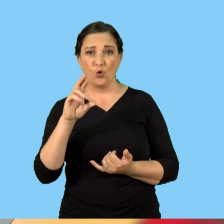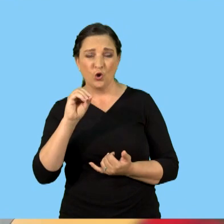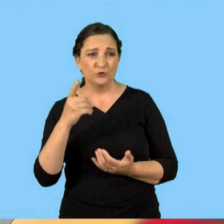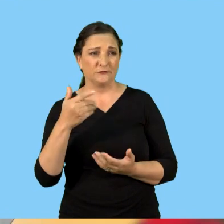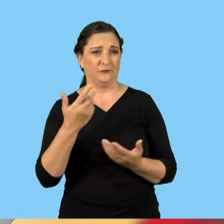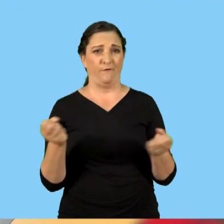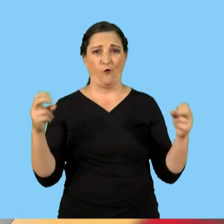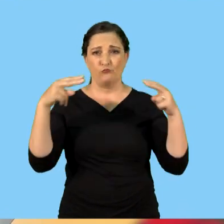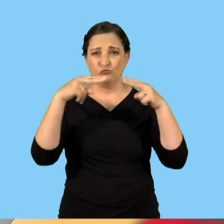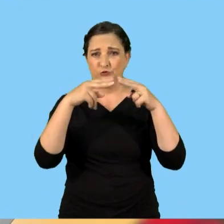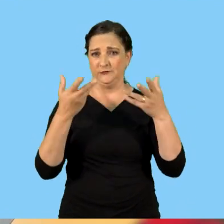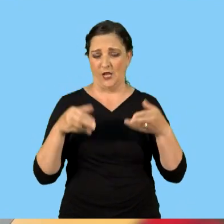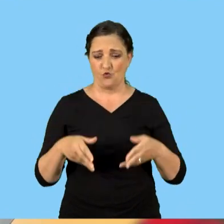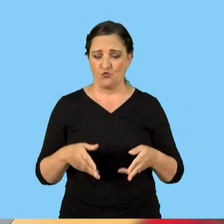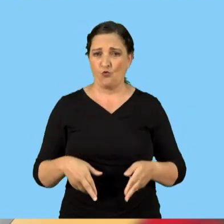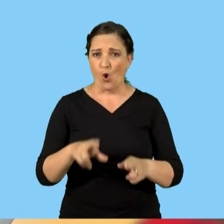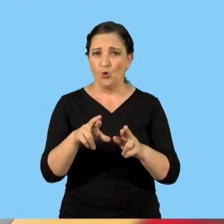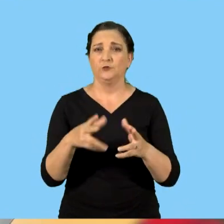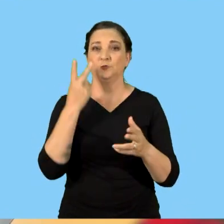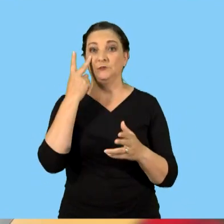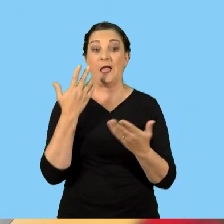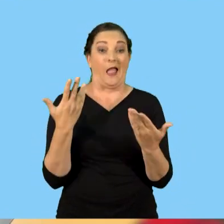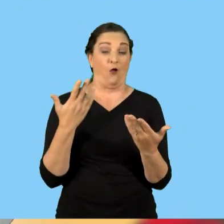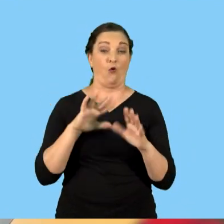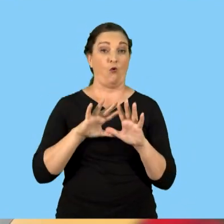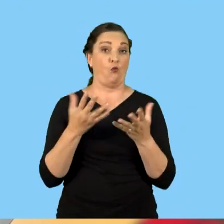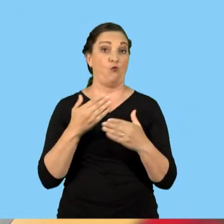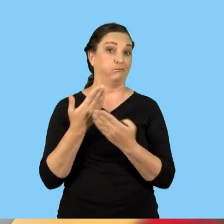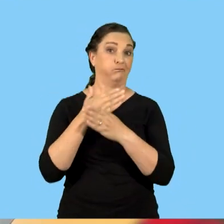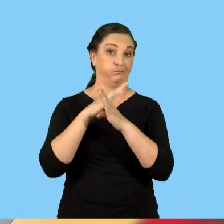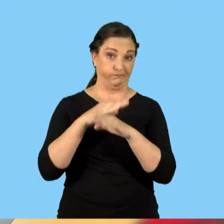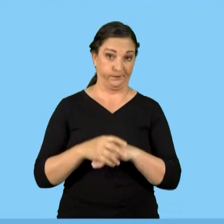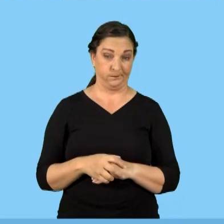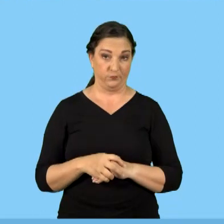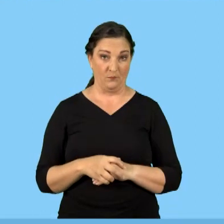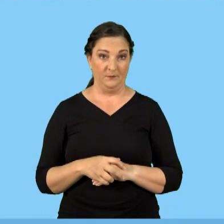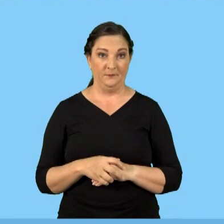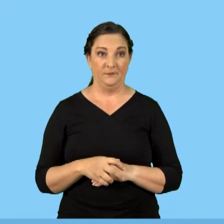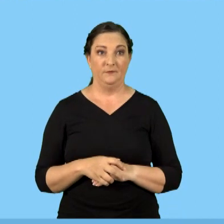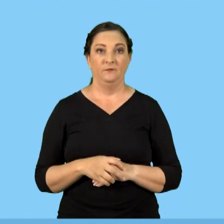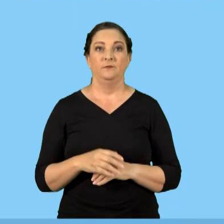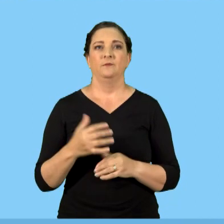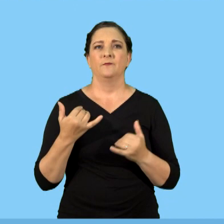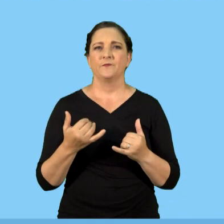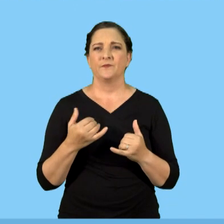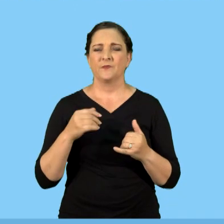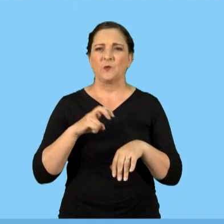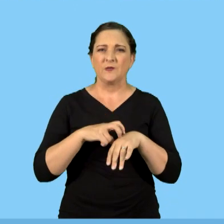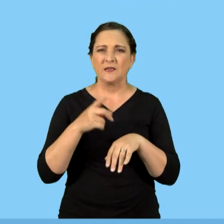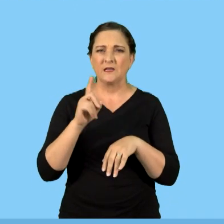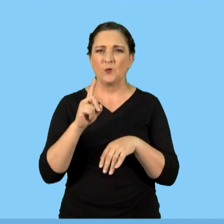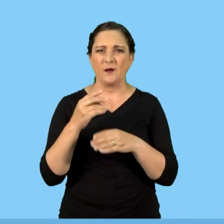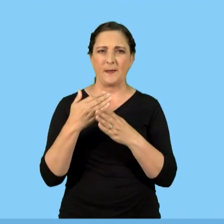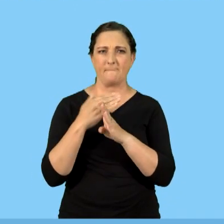corroding our bridges, in terms of corroding our roofs. So now let's see how we can prevent rust. So, methods of preventing rust